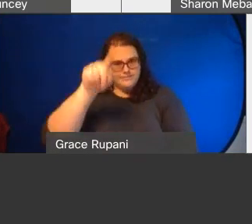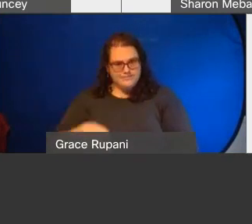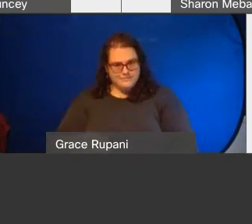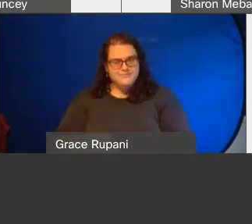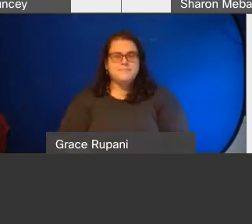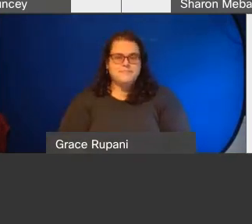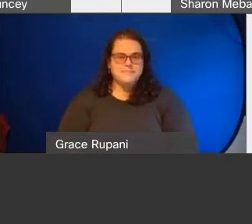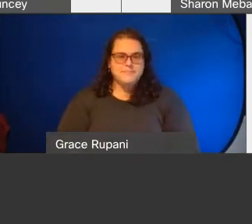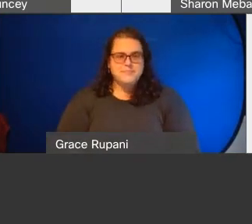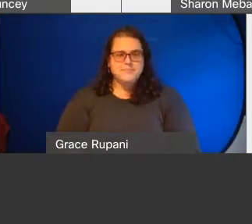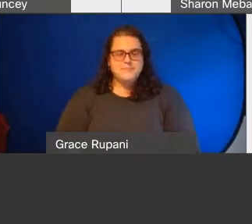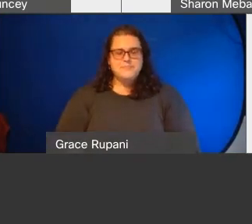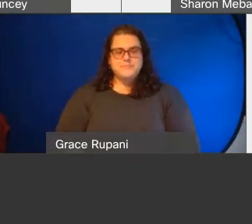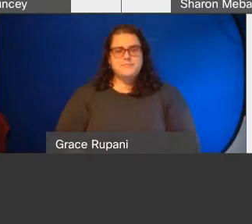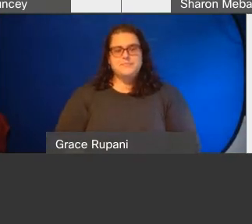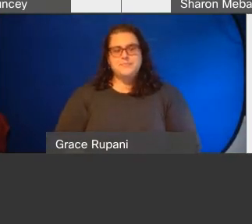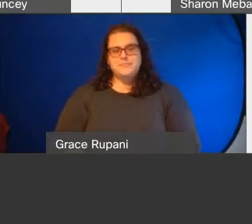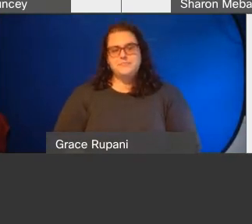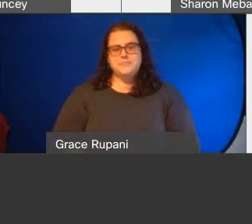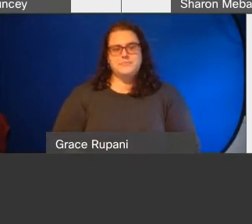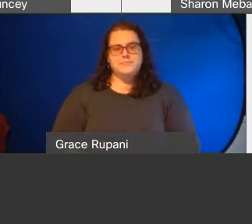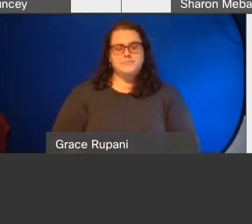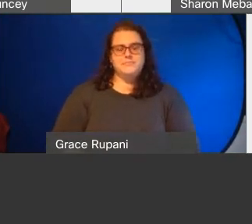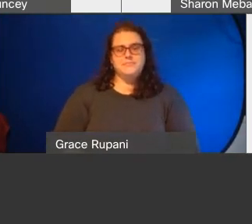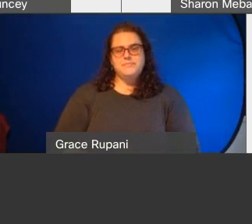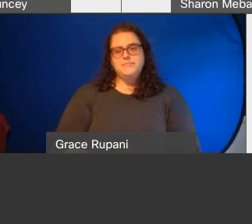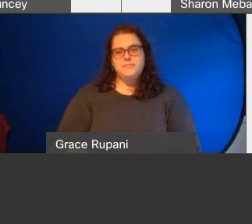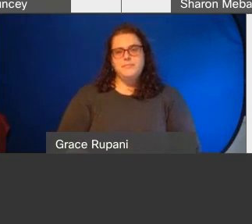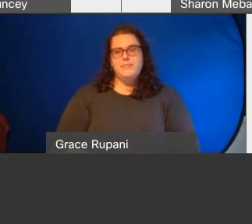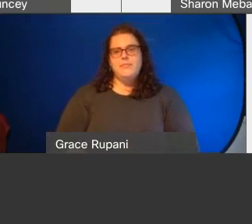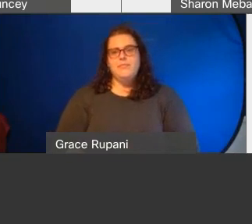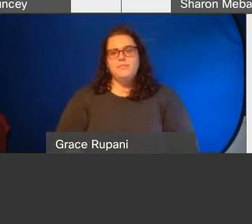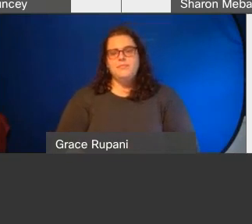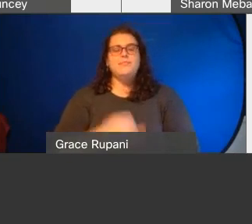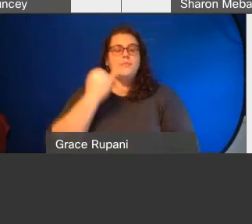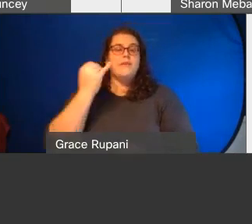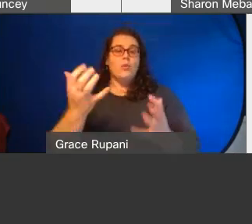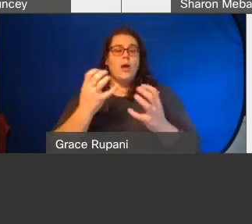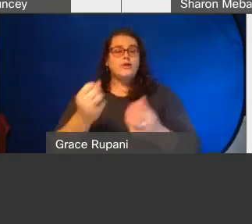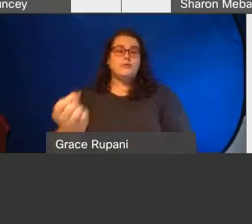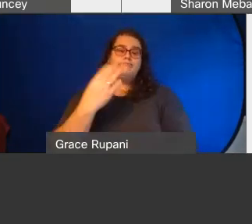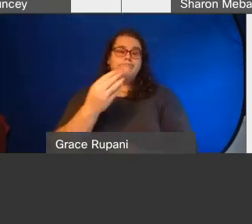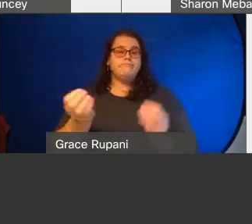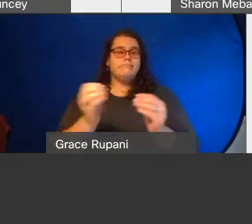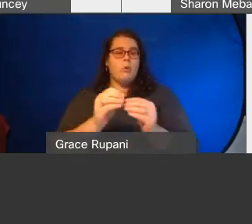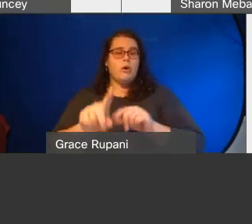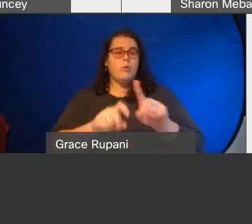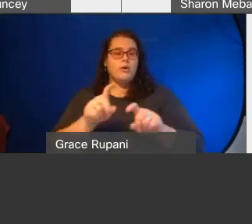who would like to ask any questions, if you can type that into the chat box